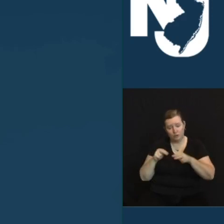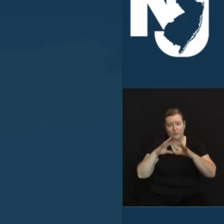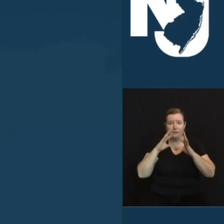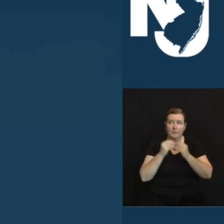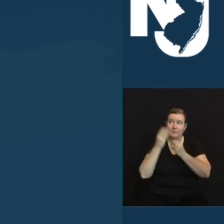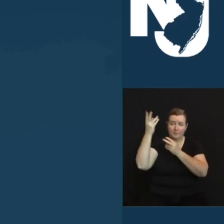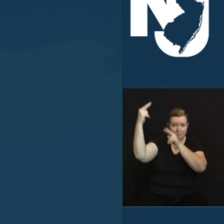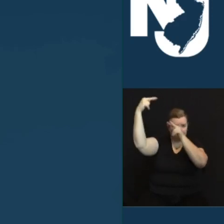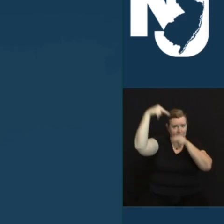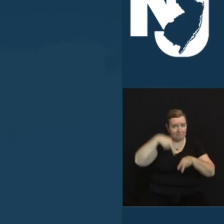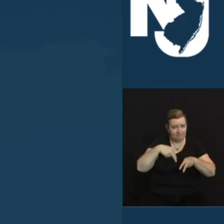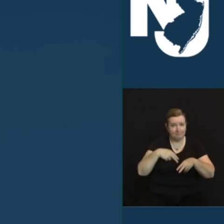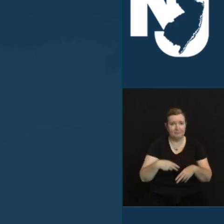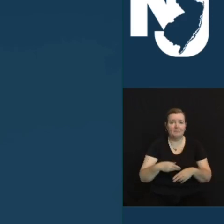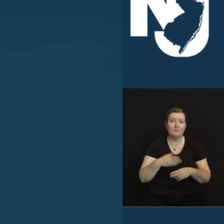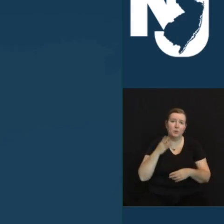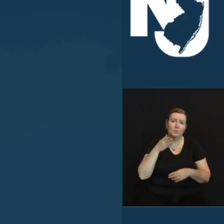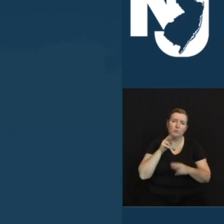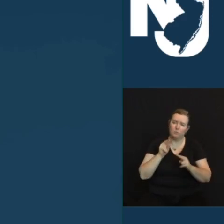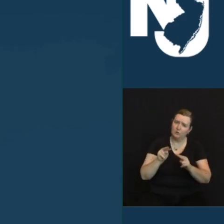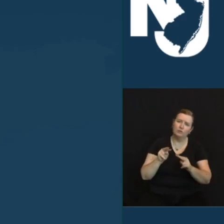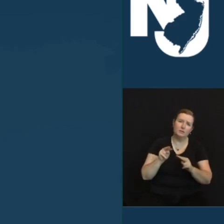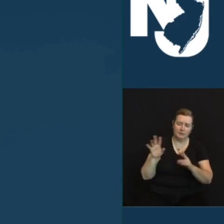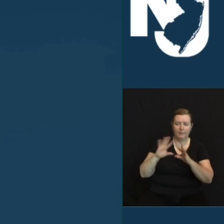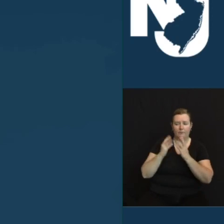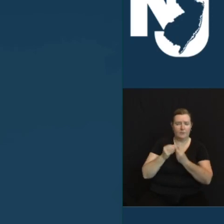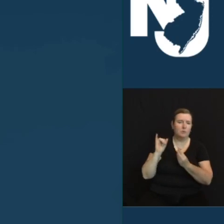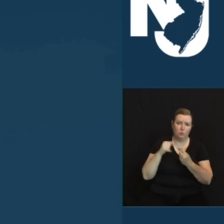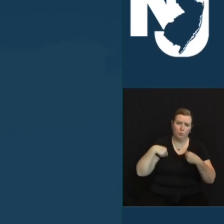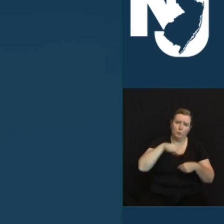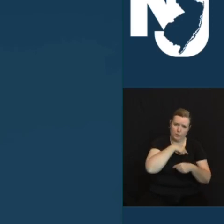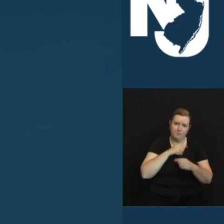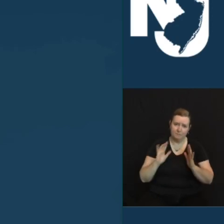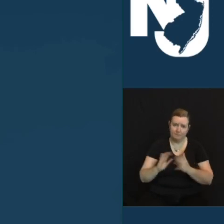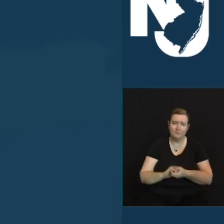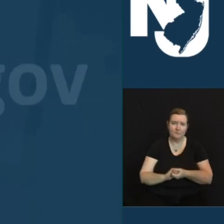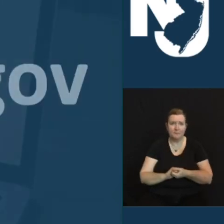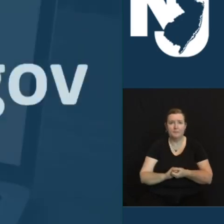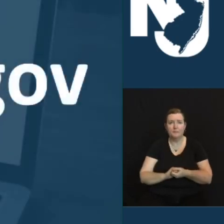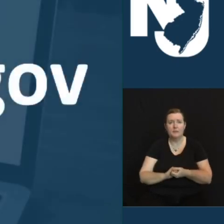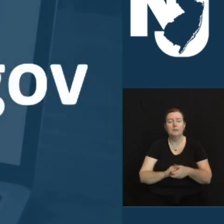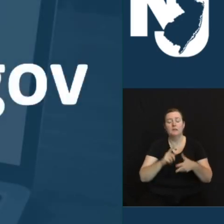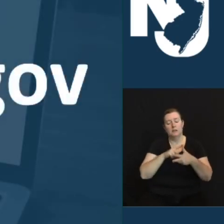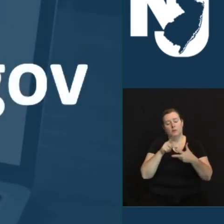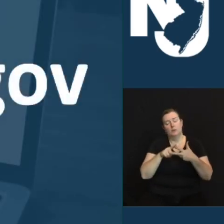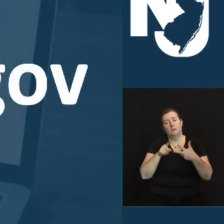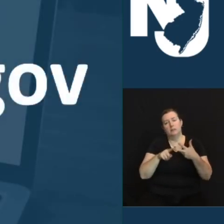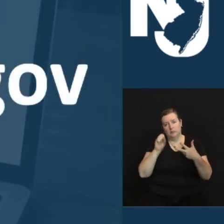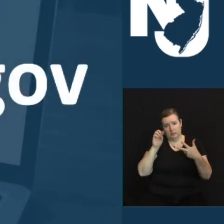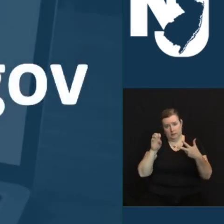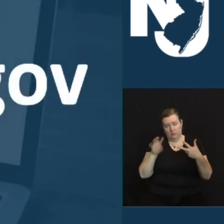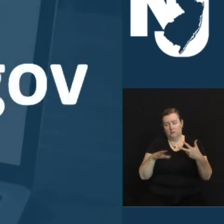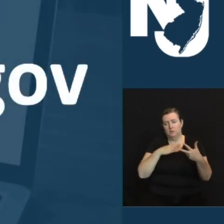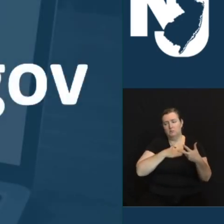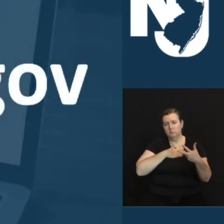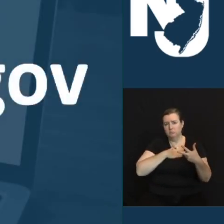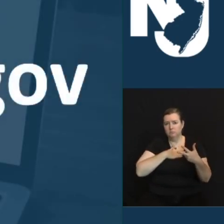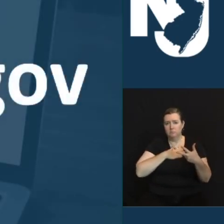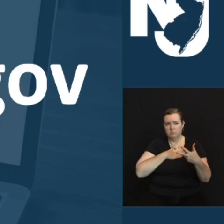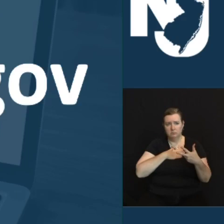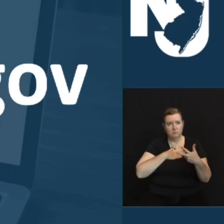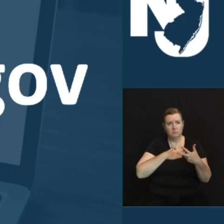will tell you, Ramon, so will we. 3 more incredible people from among the more than 16,000 this virus